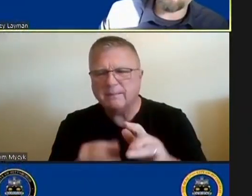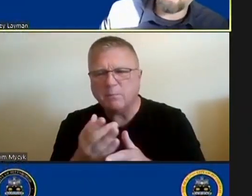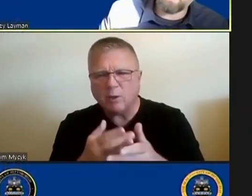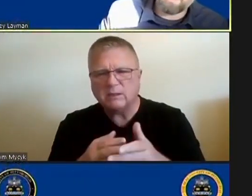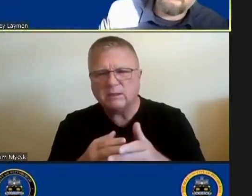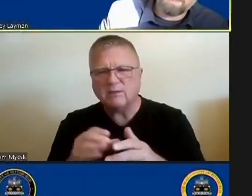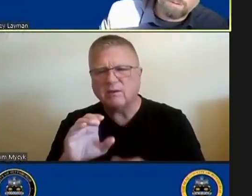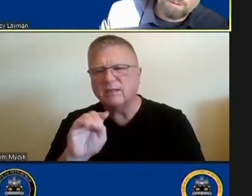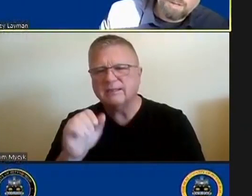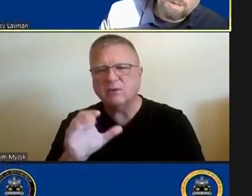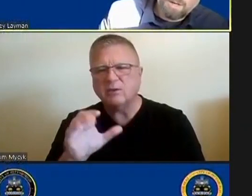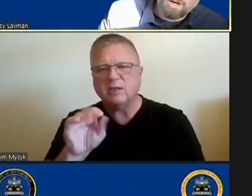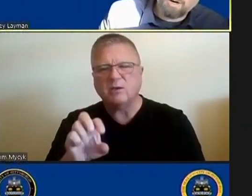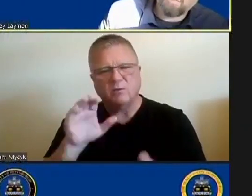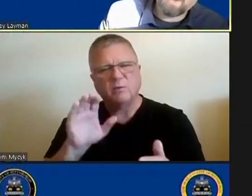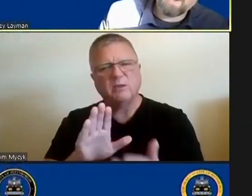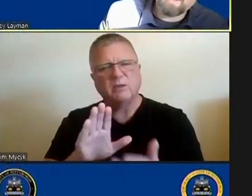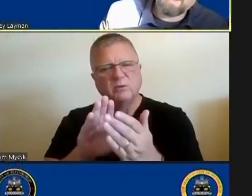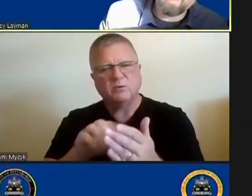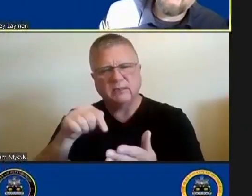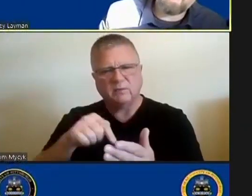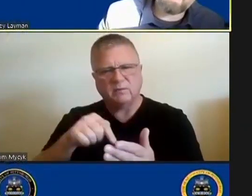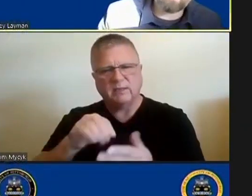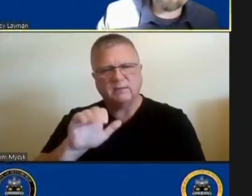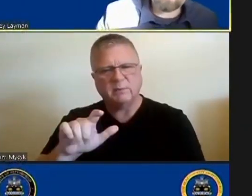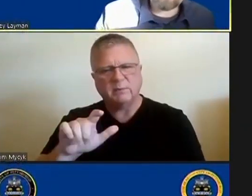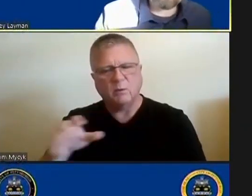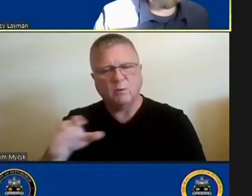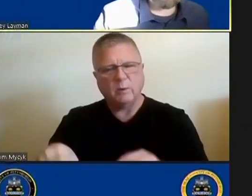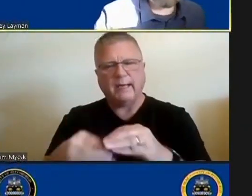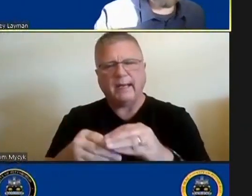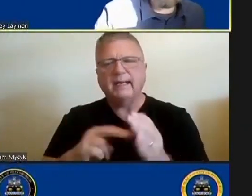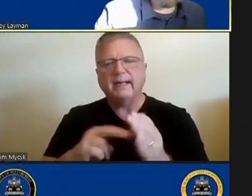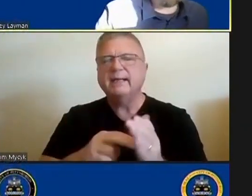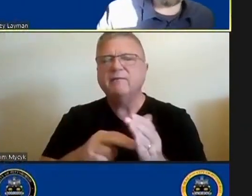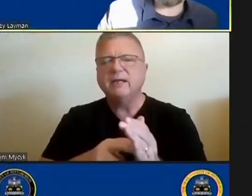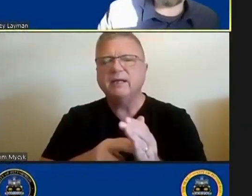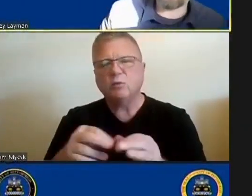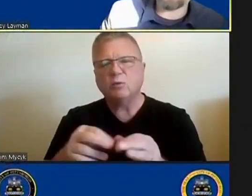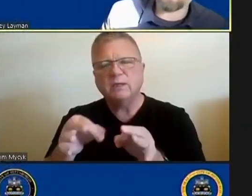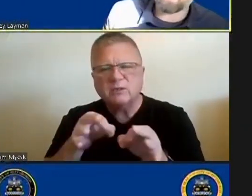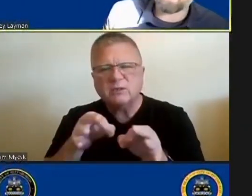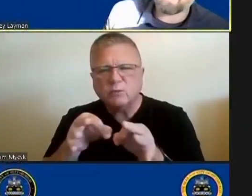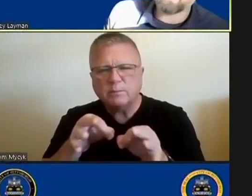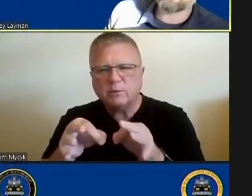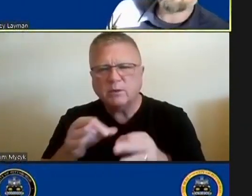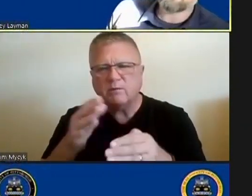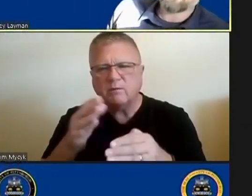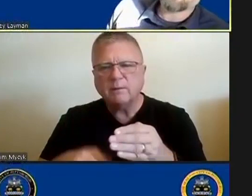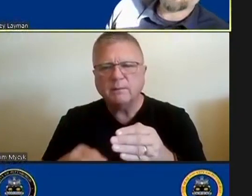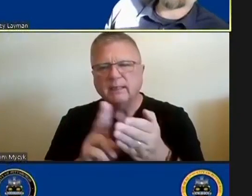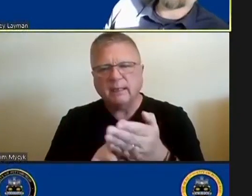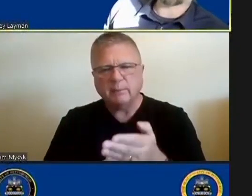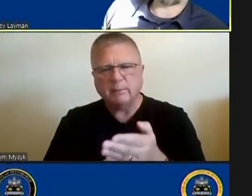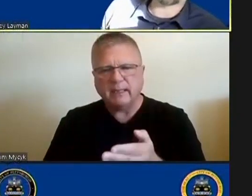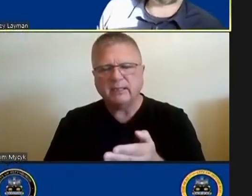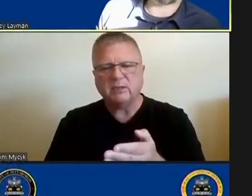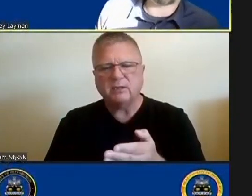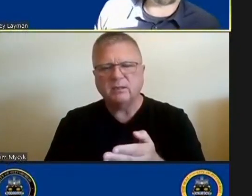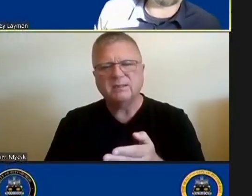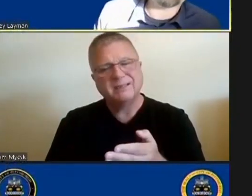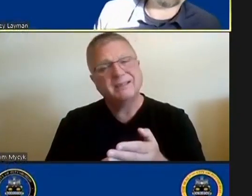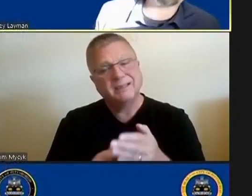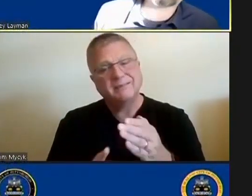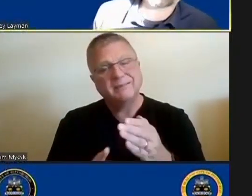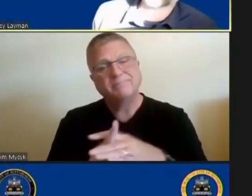we addressed with this bill. We added a definition or description of a completed application. That often comes up